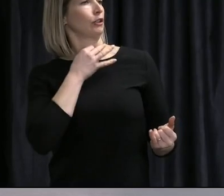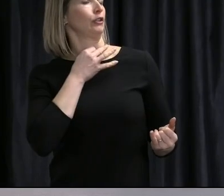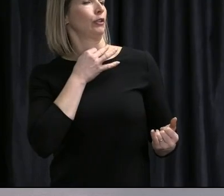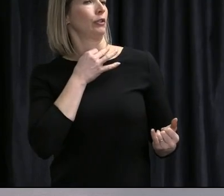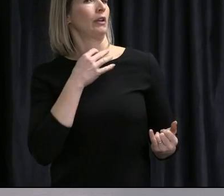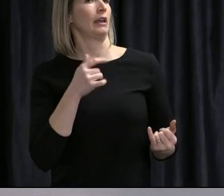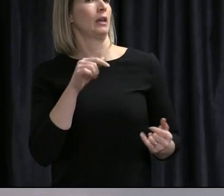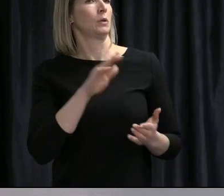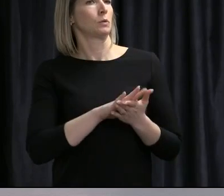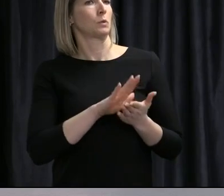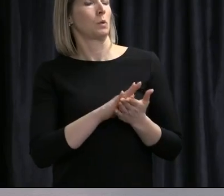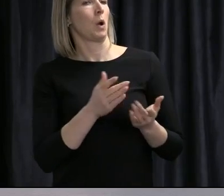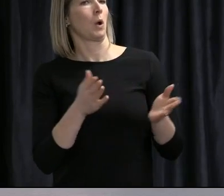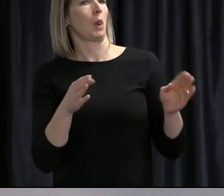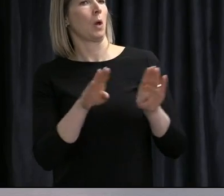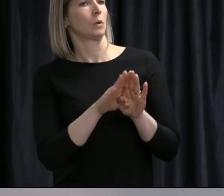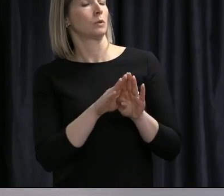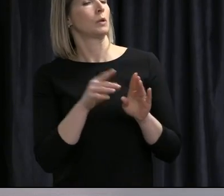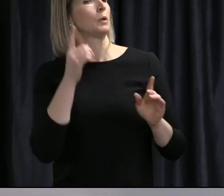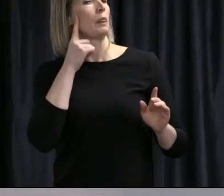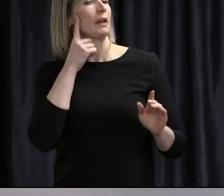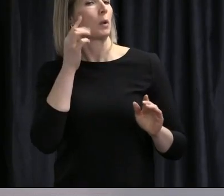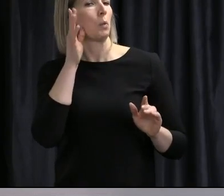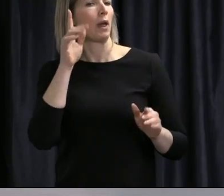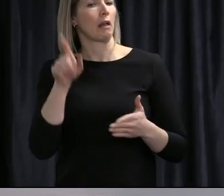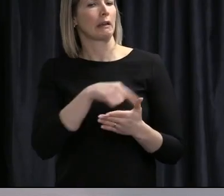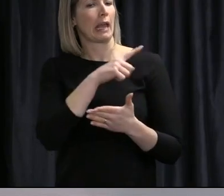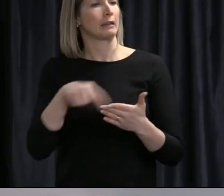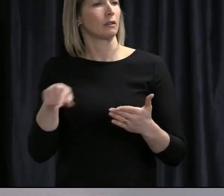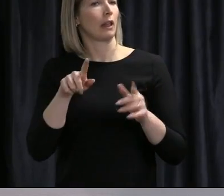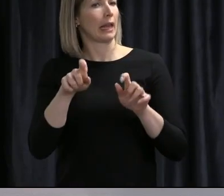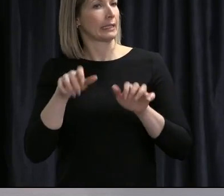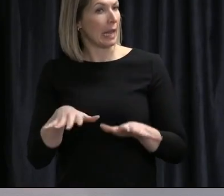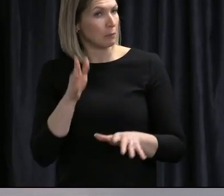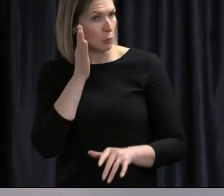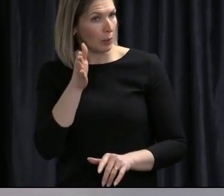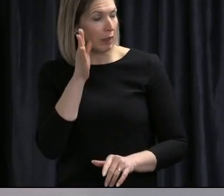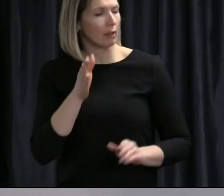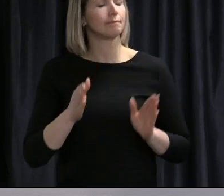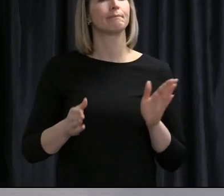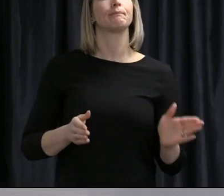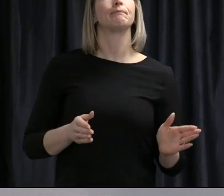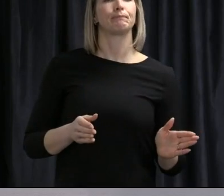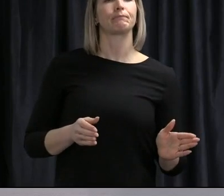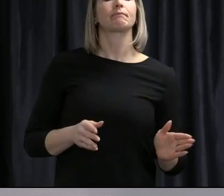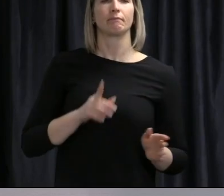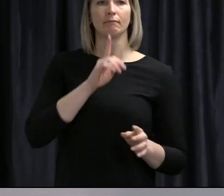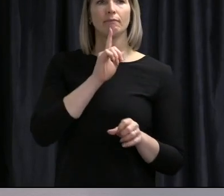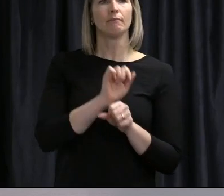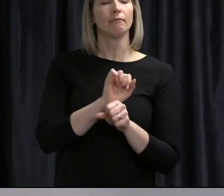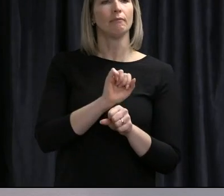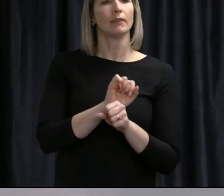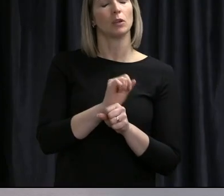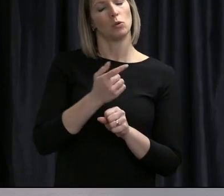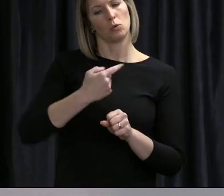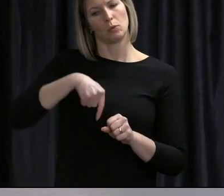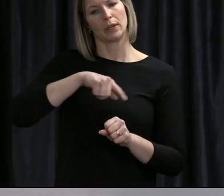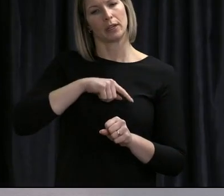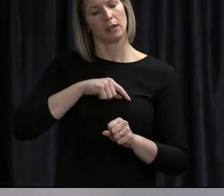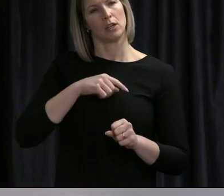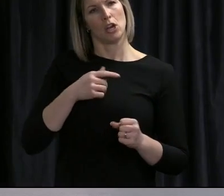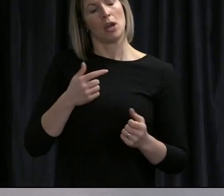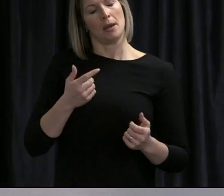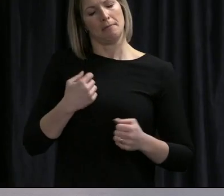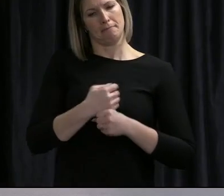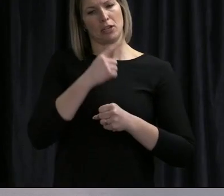period of time, are we looking like we're just going to cancel them? Certainly, we're trying to give as many assurances that we can that the